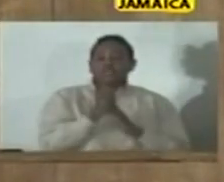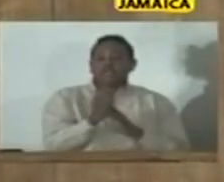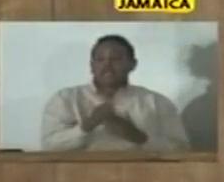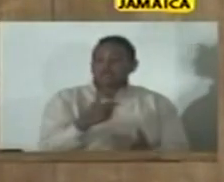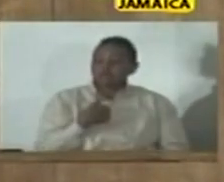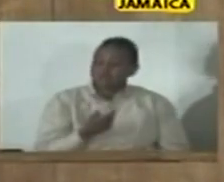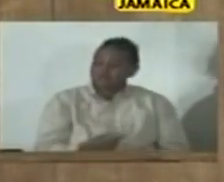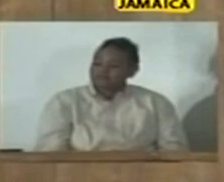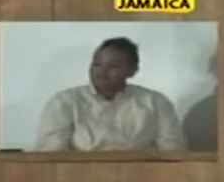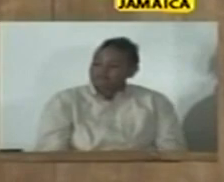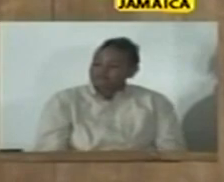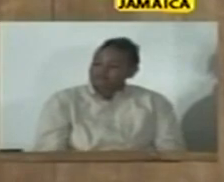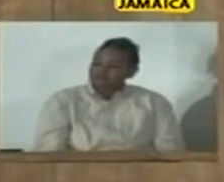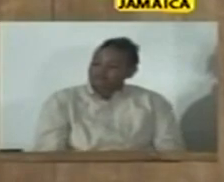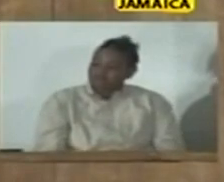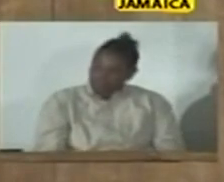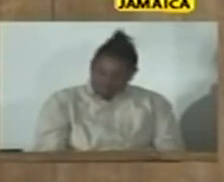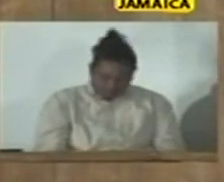trouble.